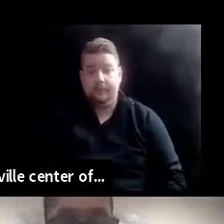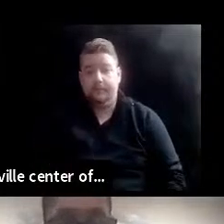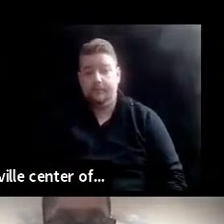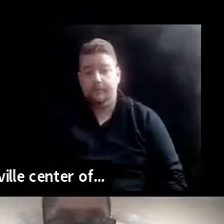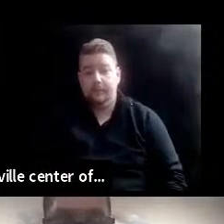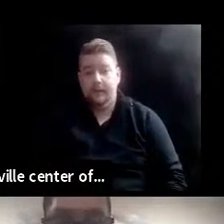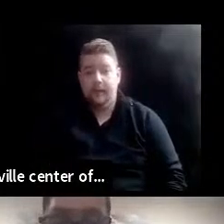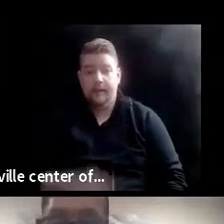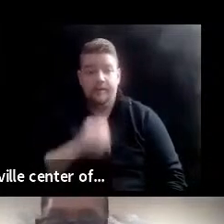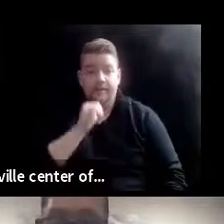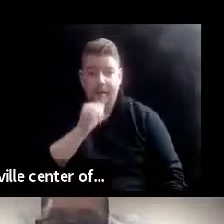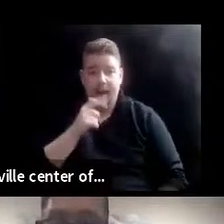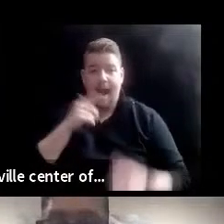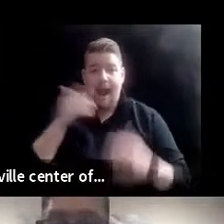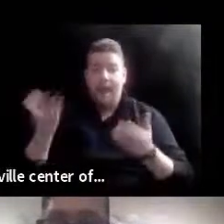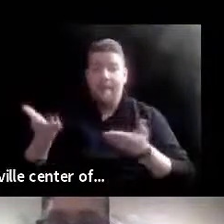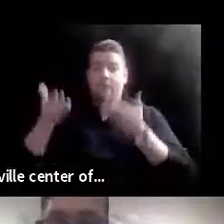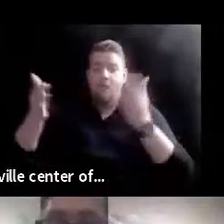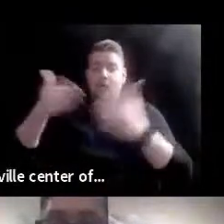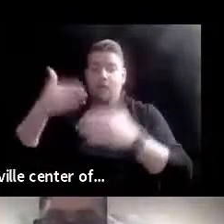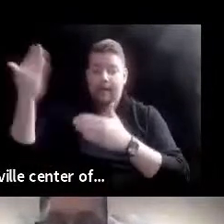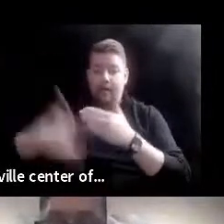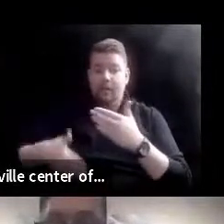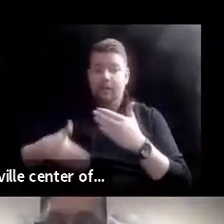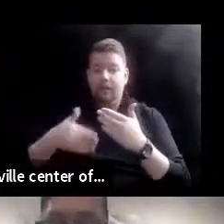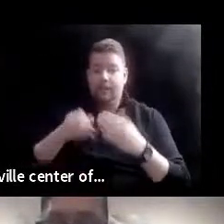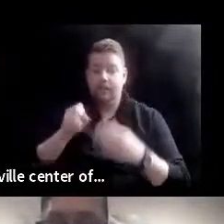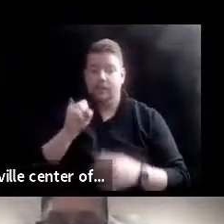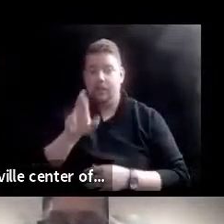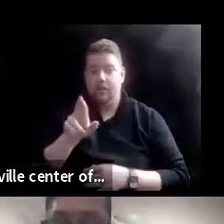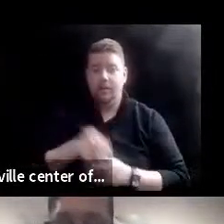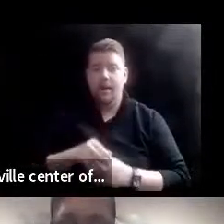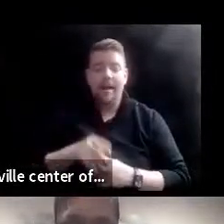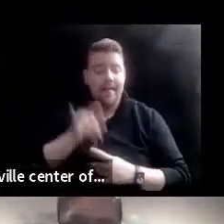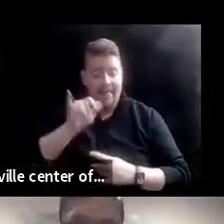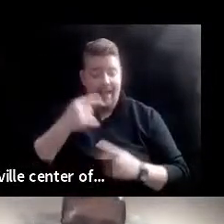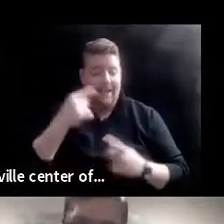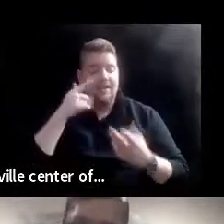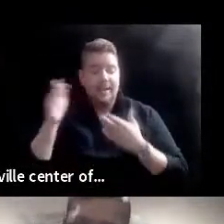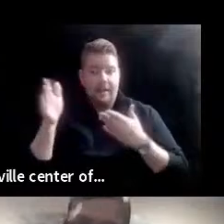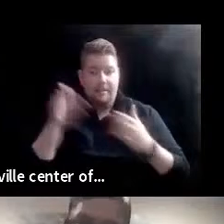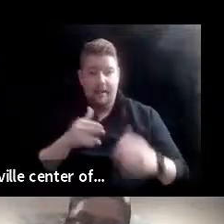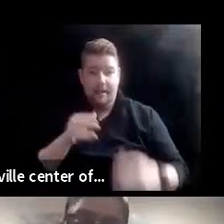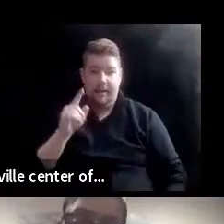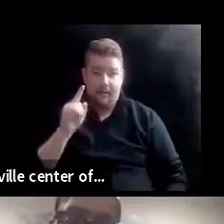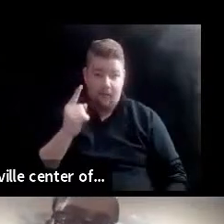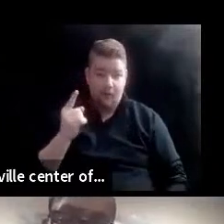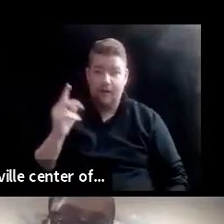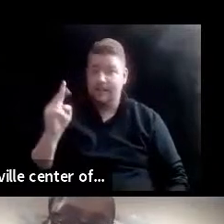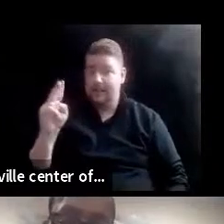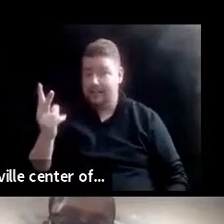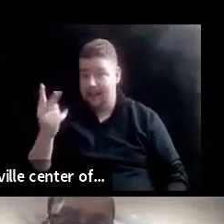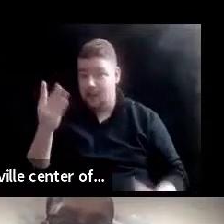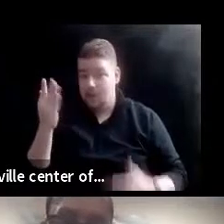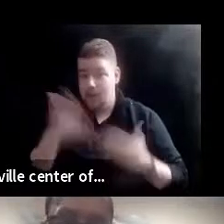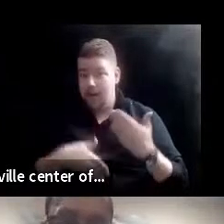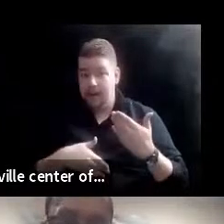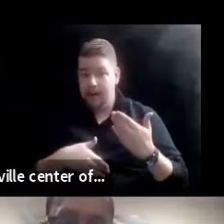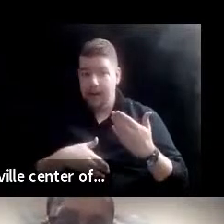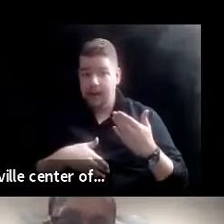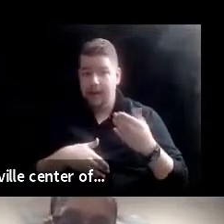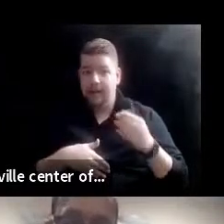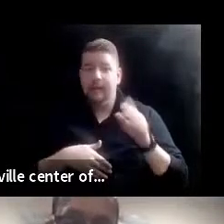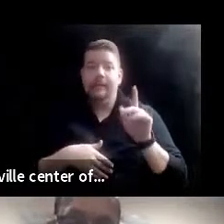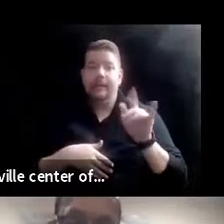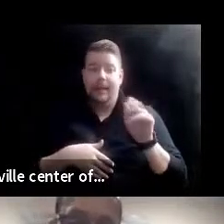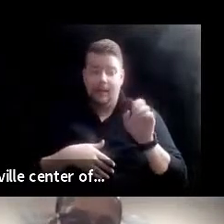If not, I move we adjourn, sir. So that sounds like a plan. A second, and we'll call it a day. I'll second